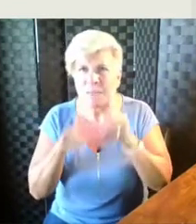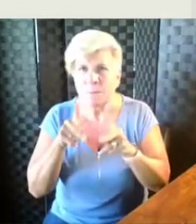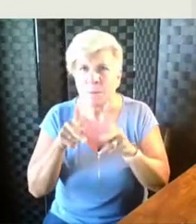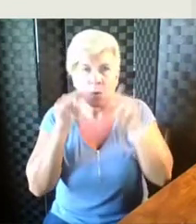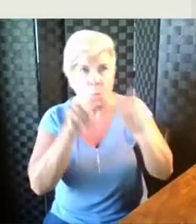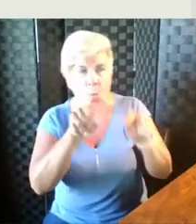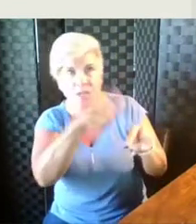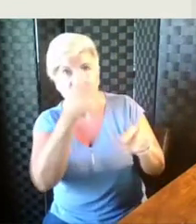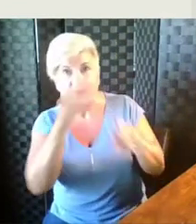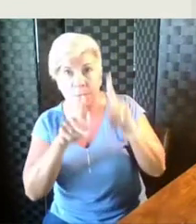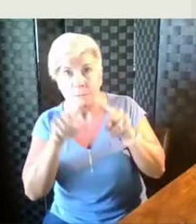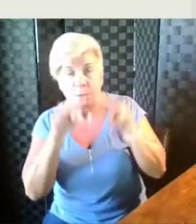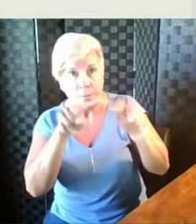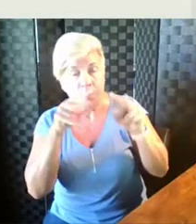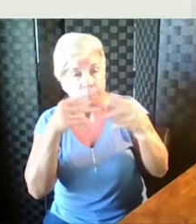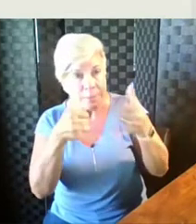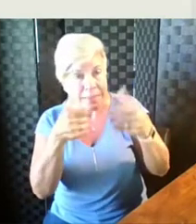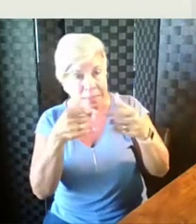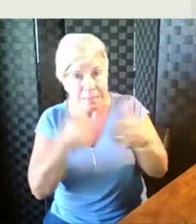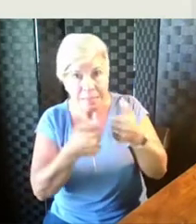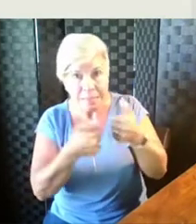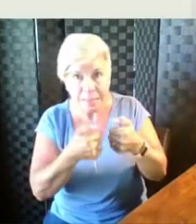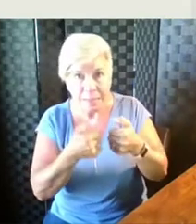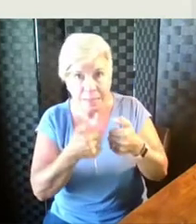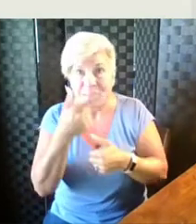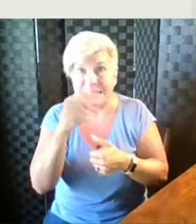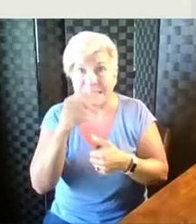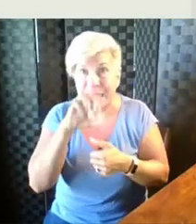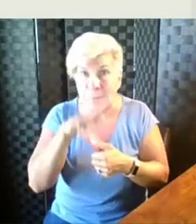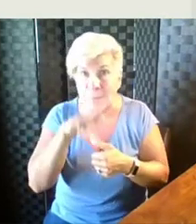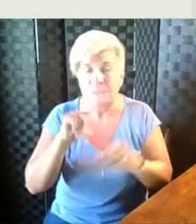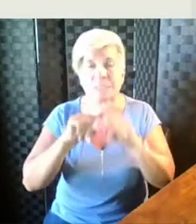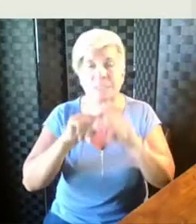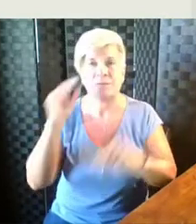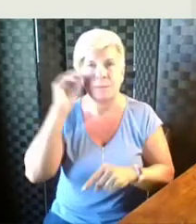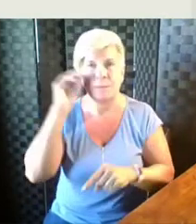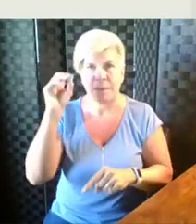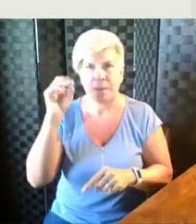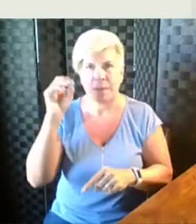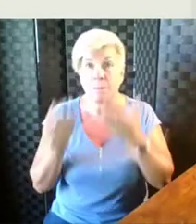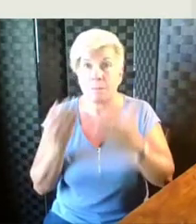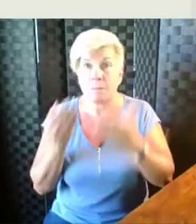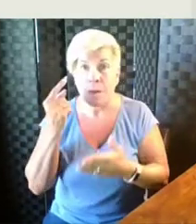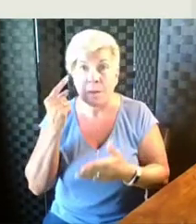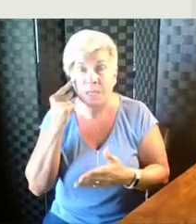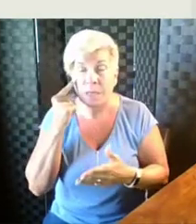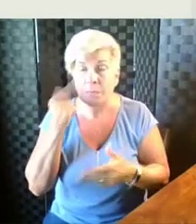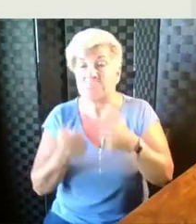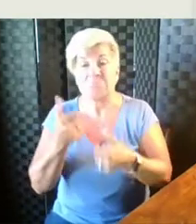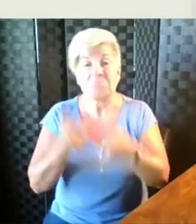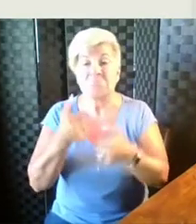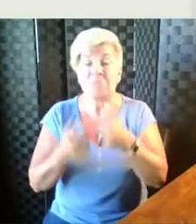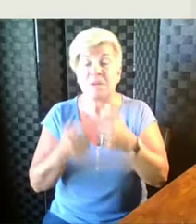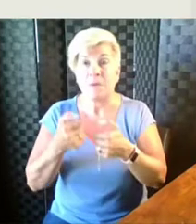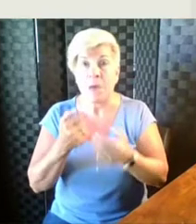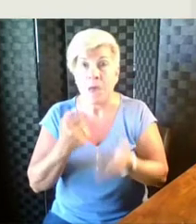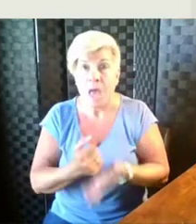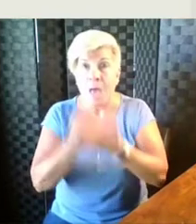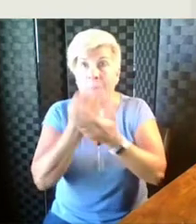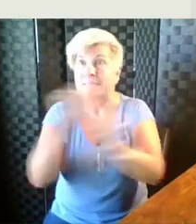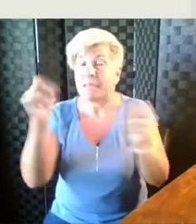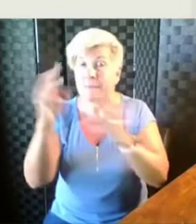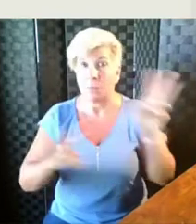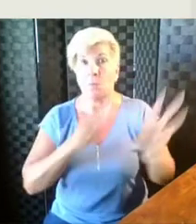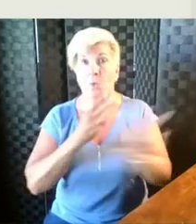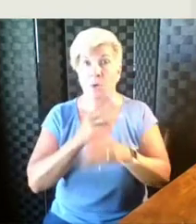others play video games. Gamers have a different opinion. They would probably say playing video games could help save the